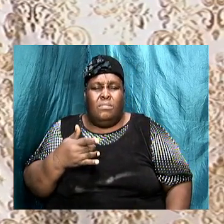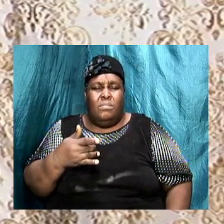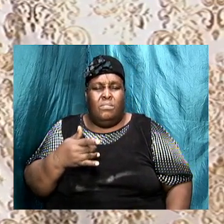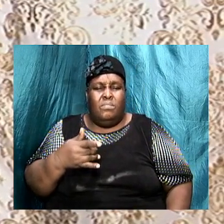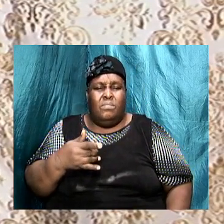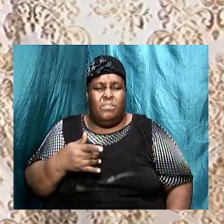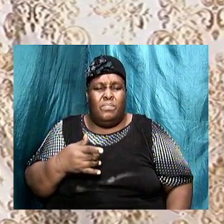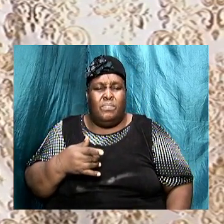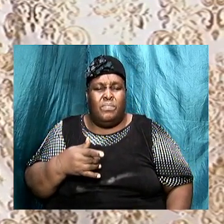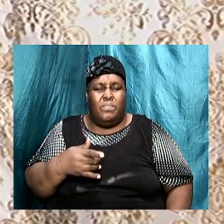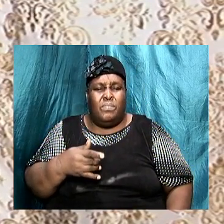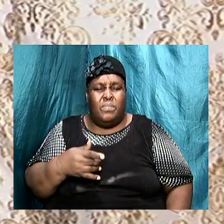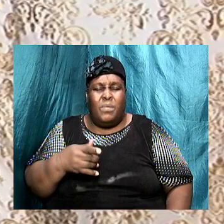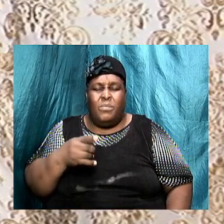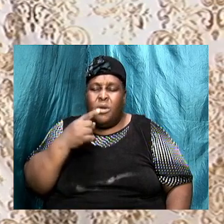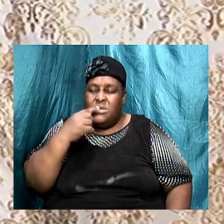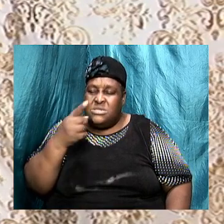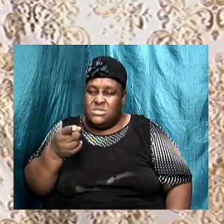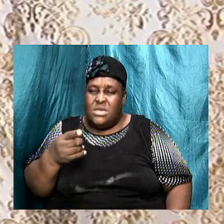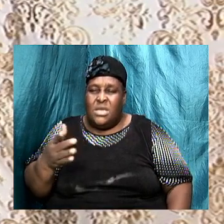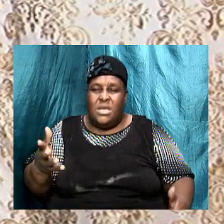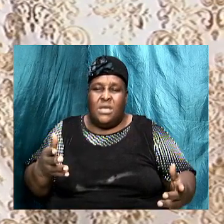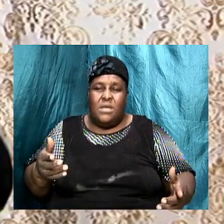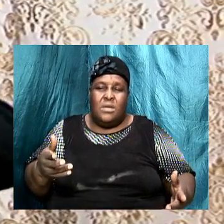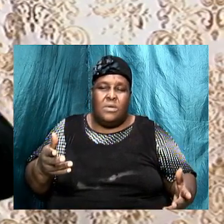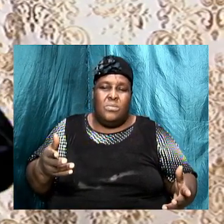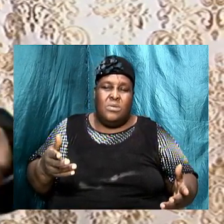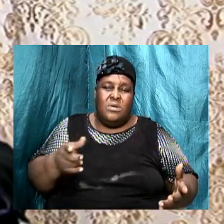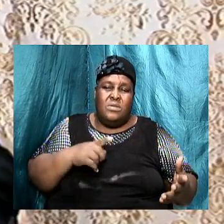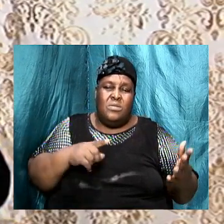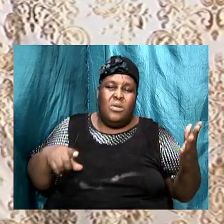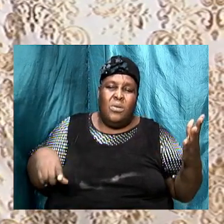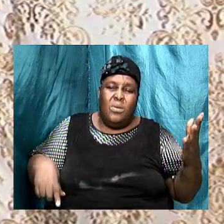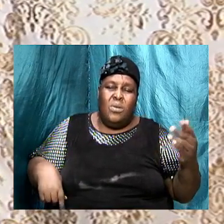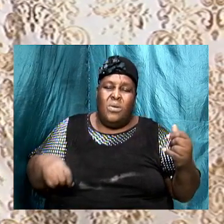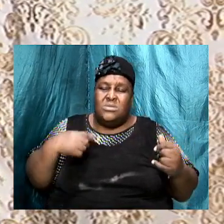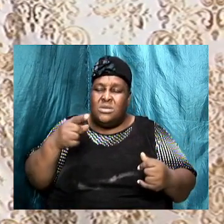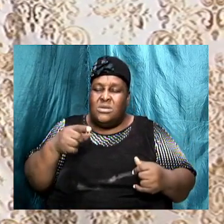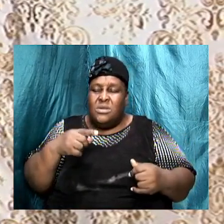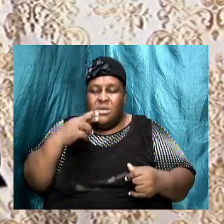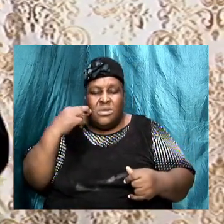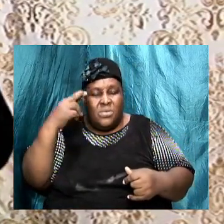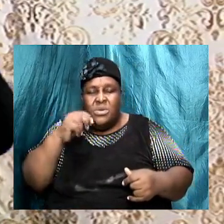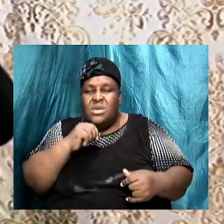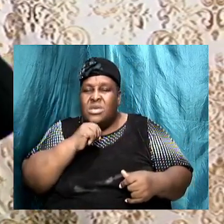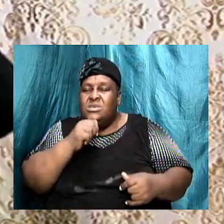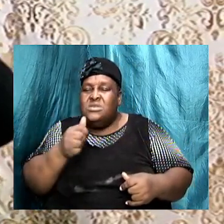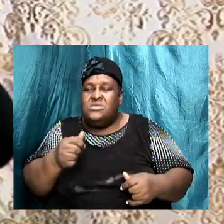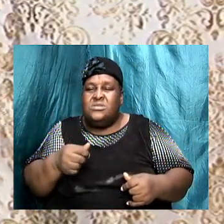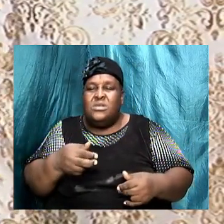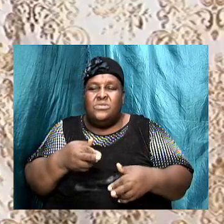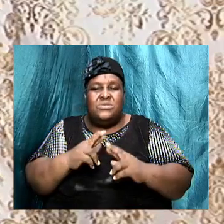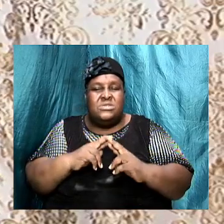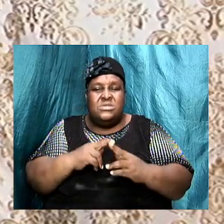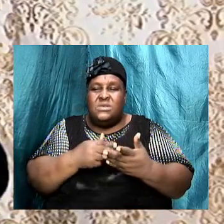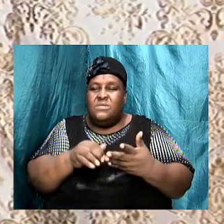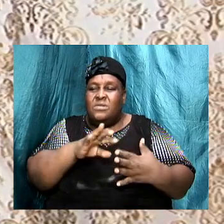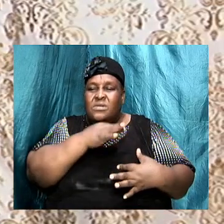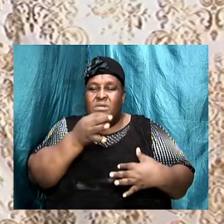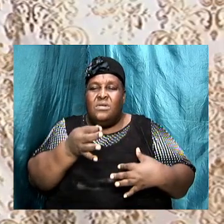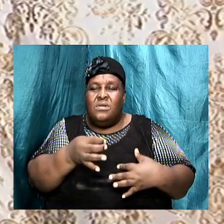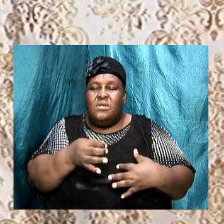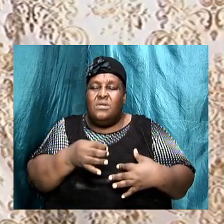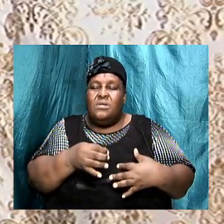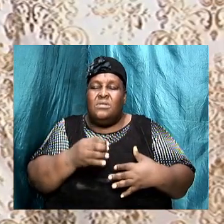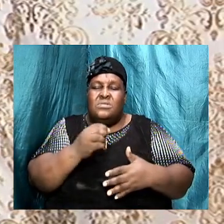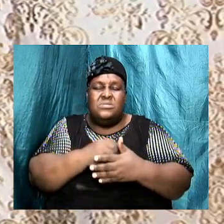I said, look here, I'm just going to say what the Lord told me to say. The reason why you have not get the Holy Ghost yet is because there is some form of